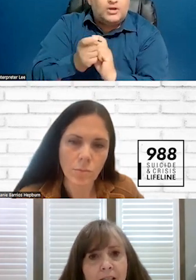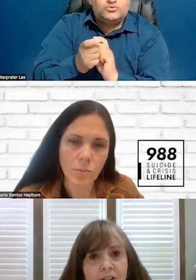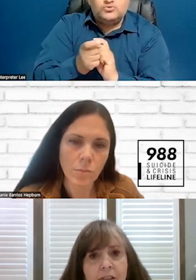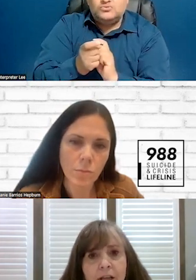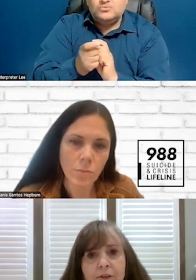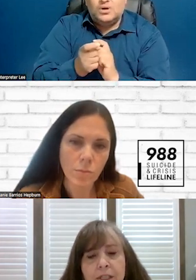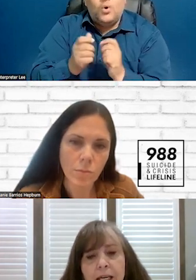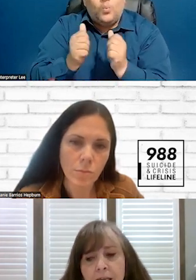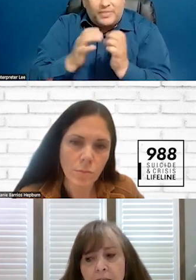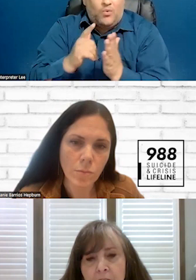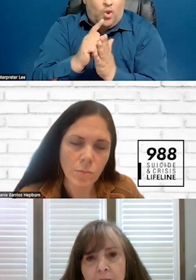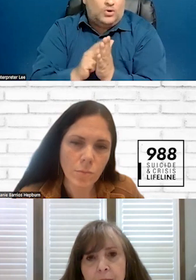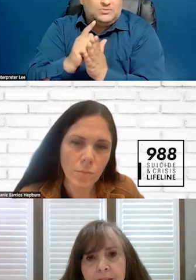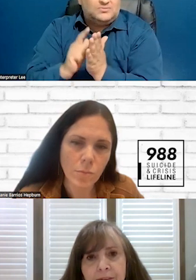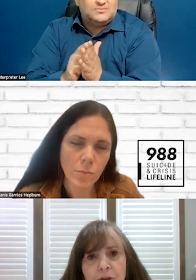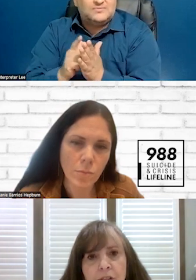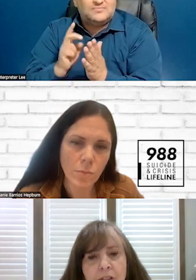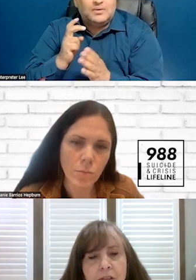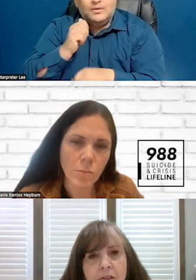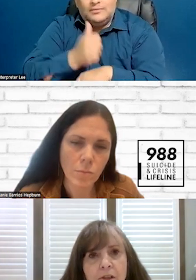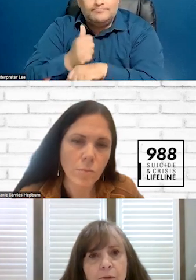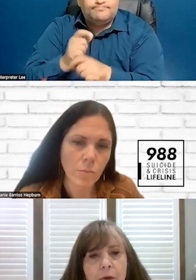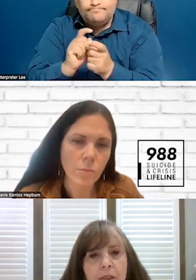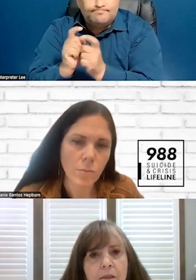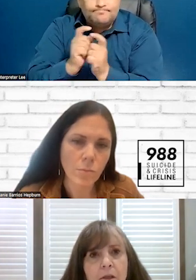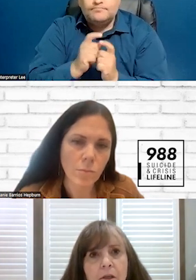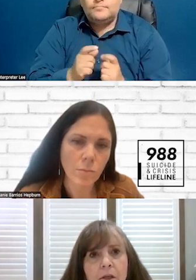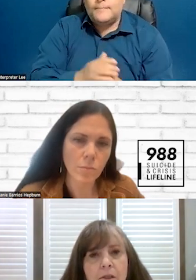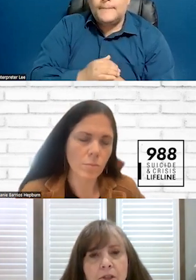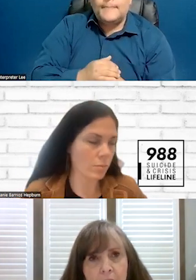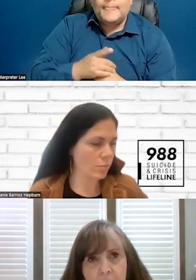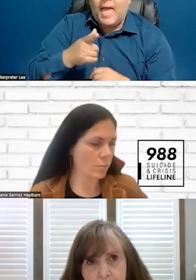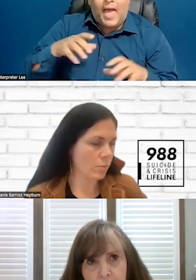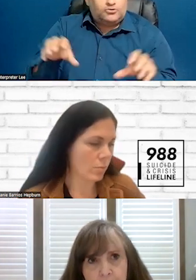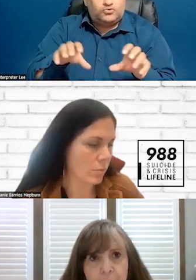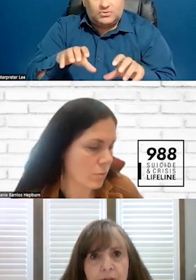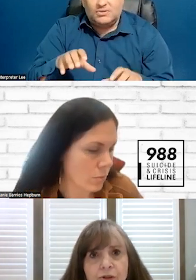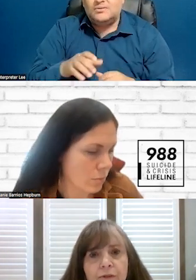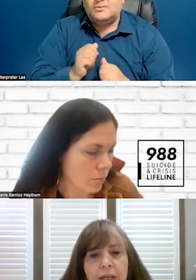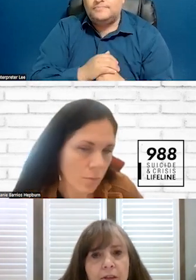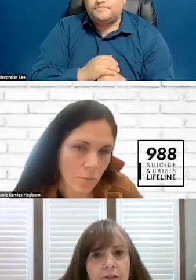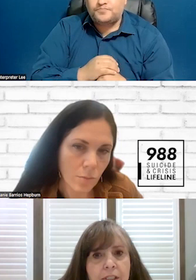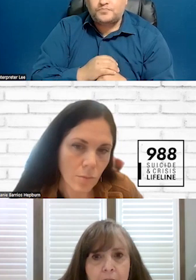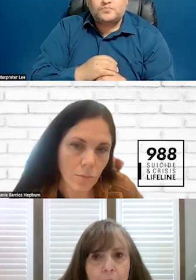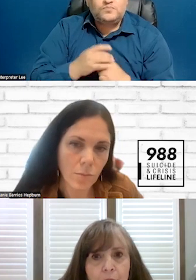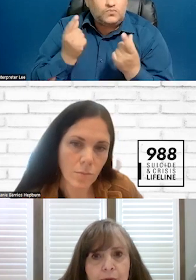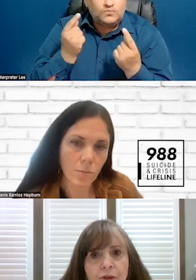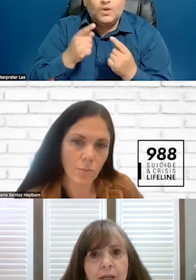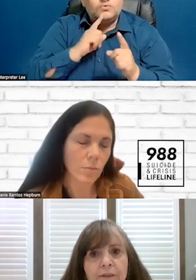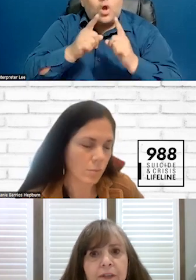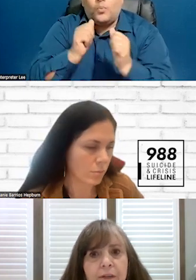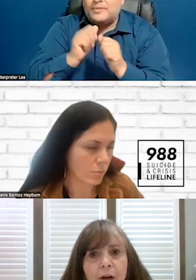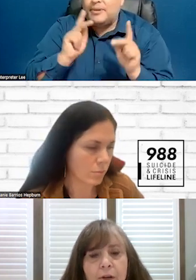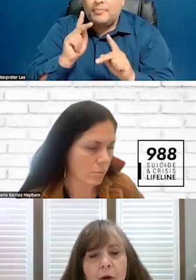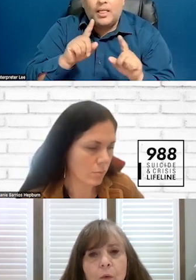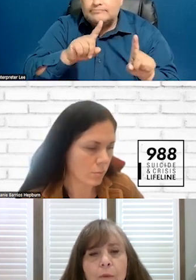The actions that they're taking, I think first is they're really talking to people. They're surveying their stakeholders, trying